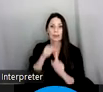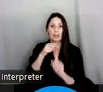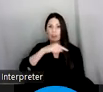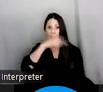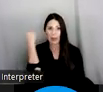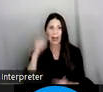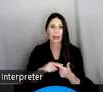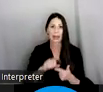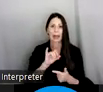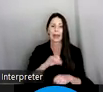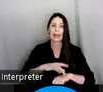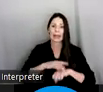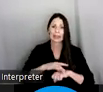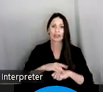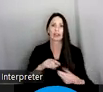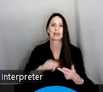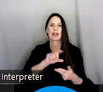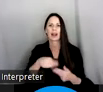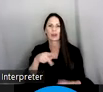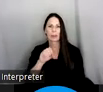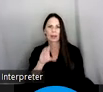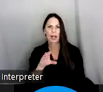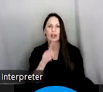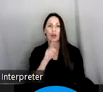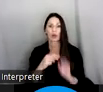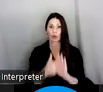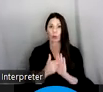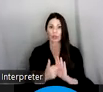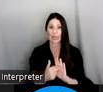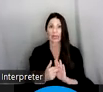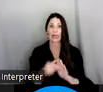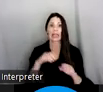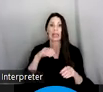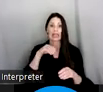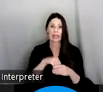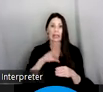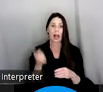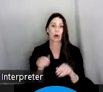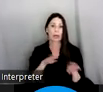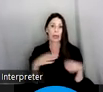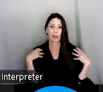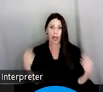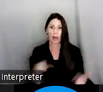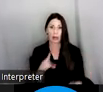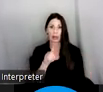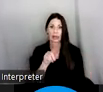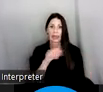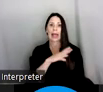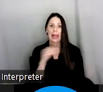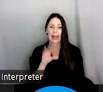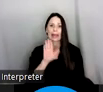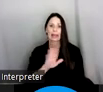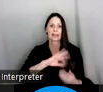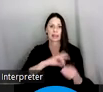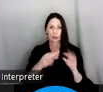of color, are represented in our behavioral health data and its interpretation. Folks know that